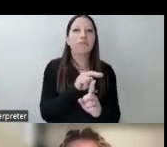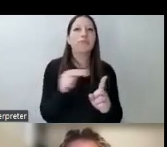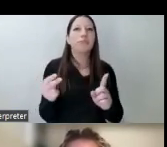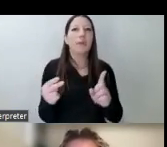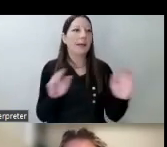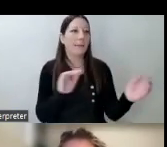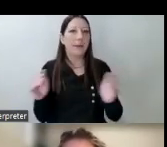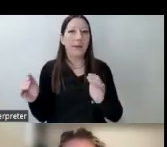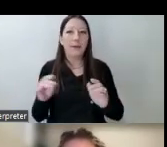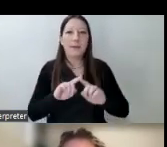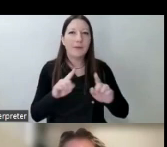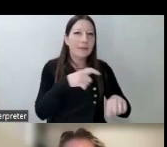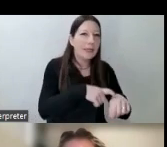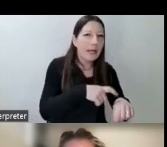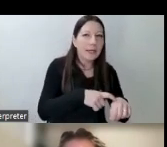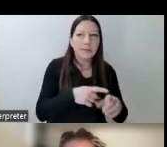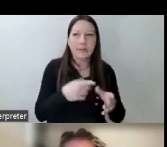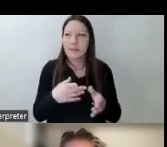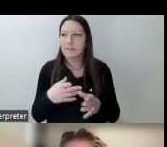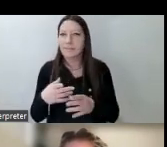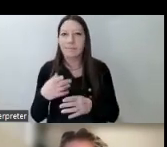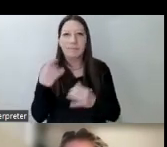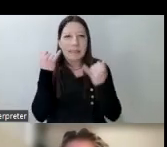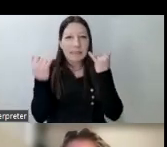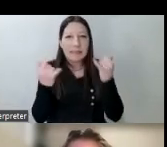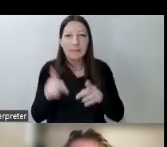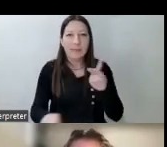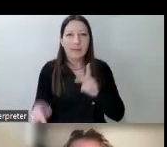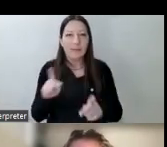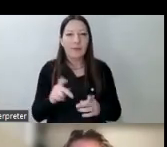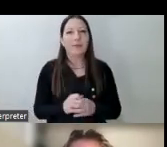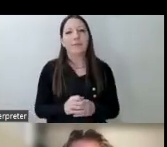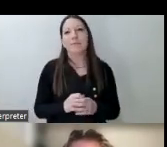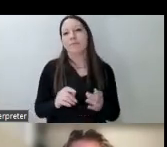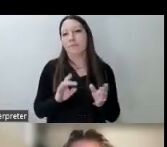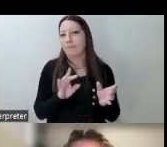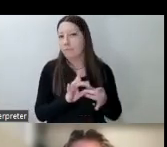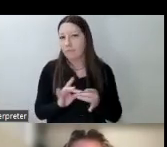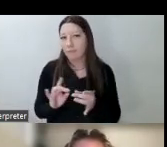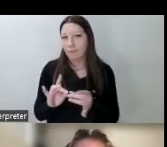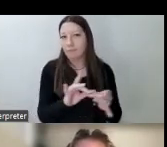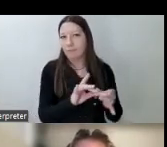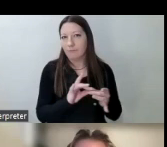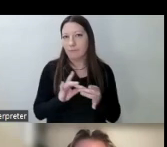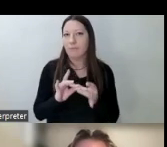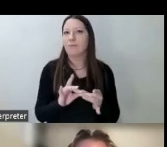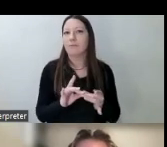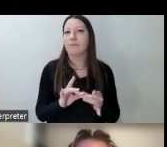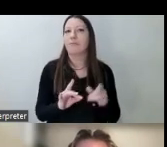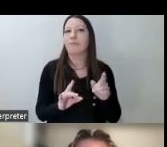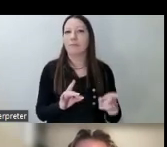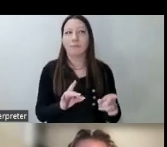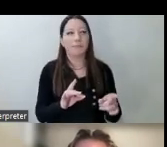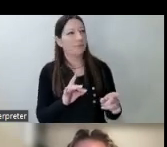places. Narrative enables connectivity in the present, sharing knowledge in an accessible form, which can change the ways we